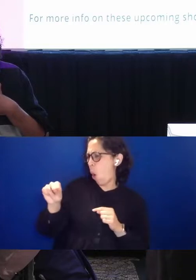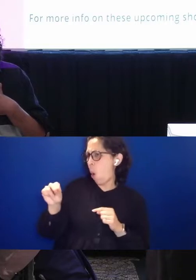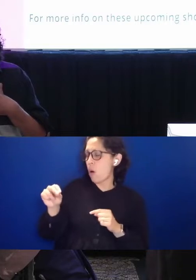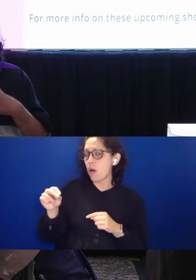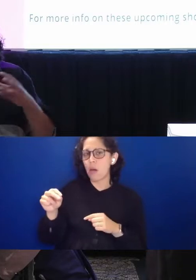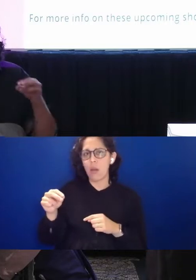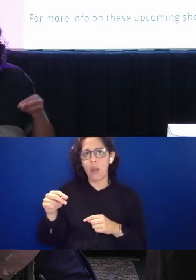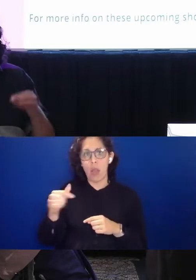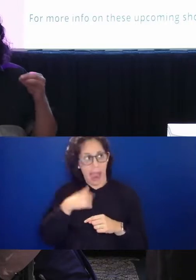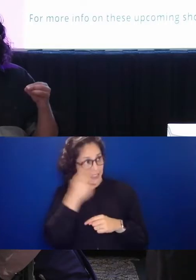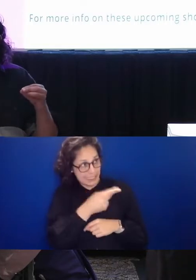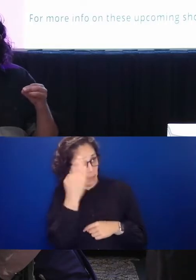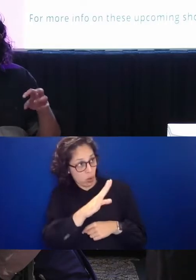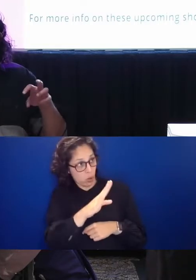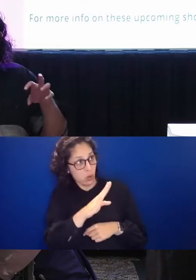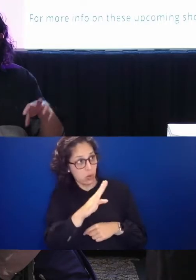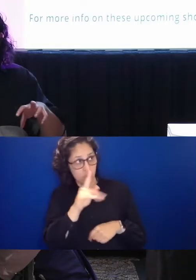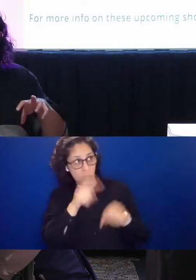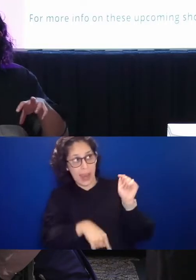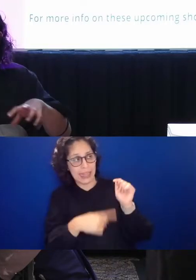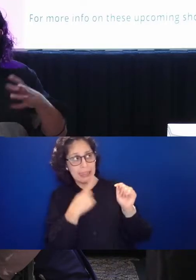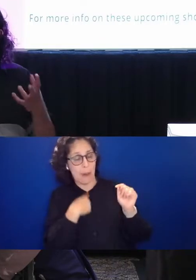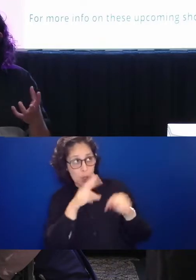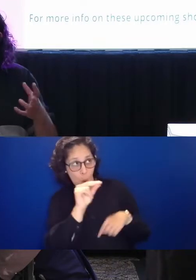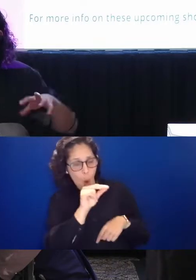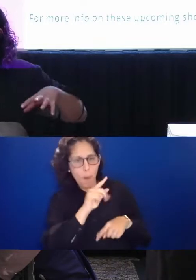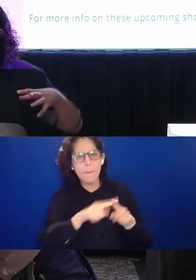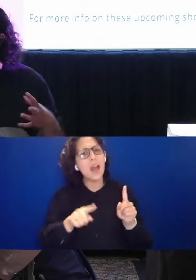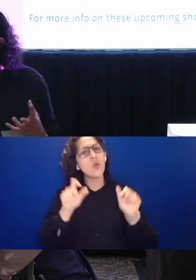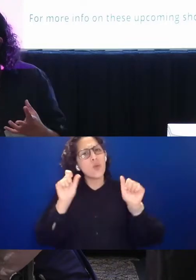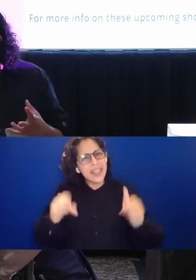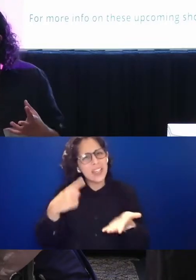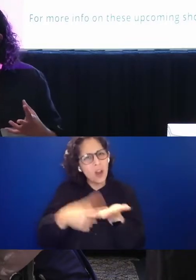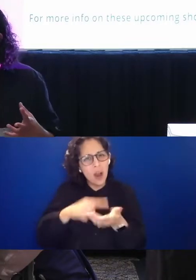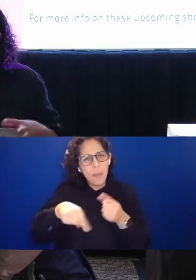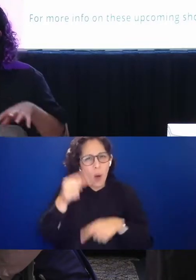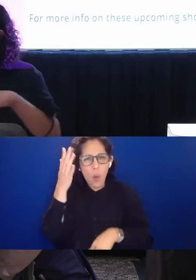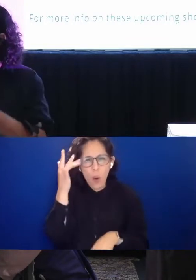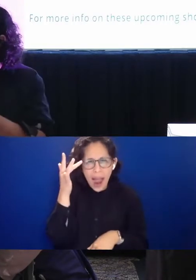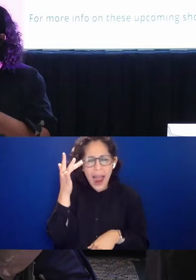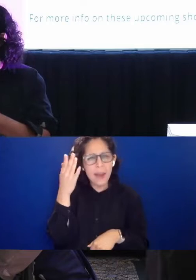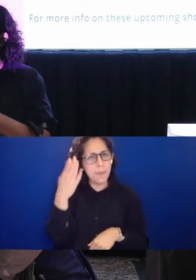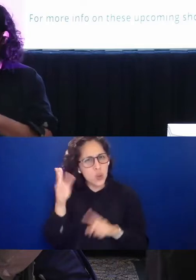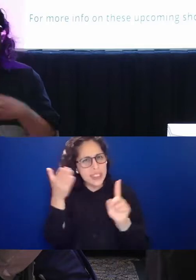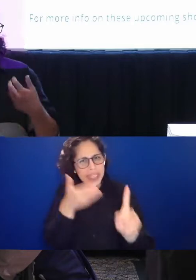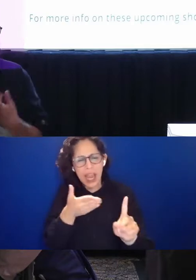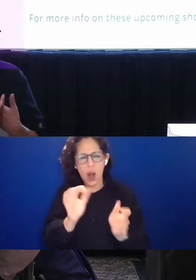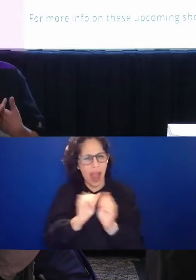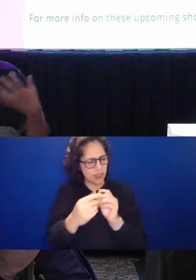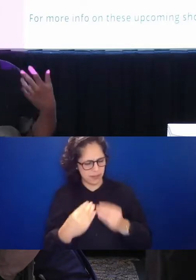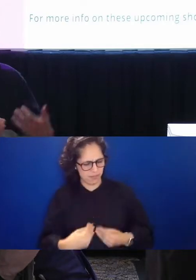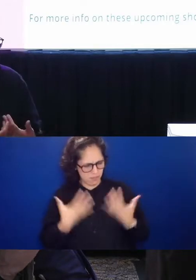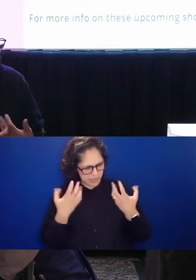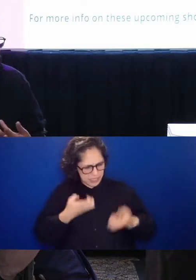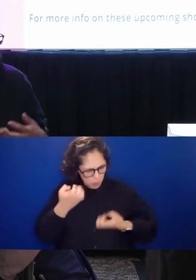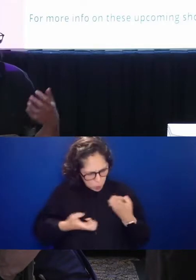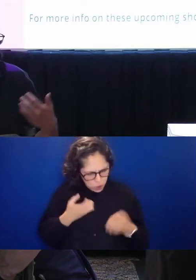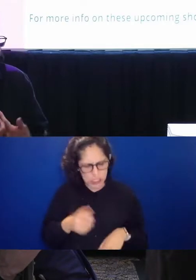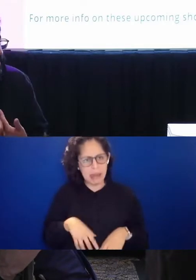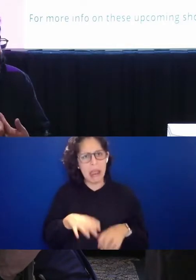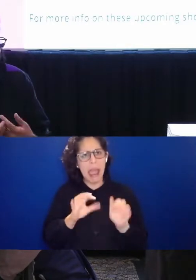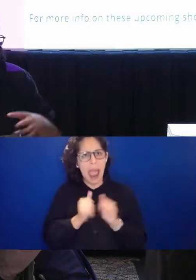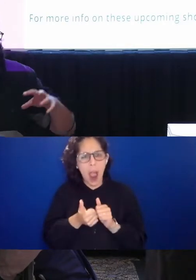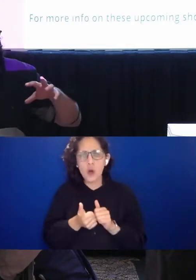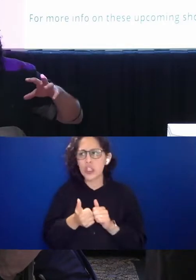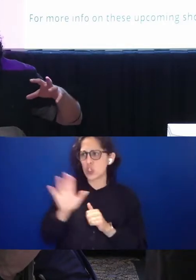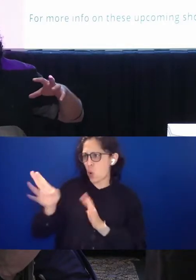mine. Right, but then we can talk about, okay, so why is that there? What does it do for you emotionally? How does your truth collide with the artist's truth,